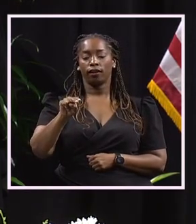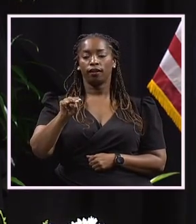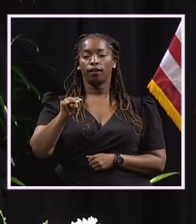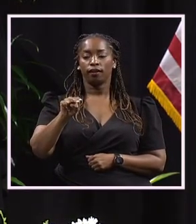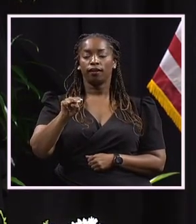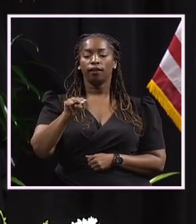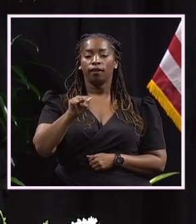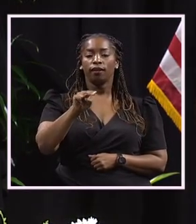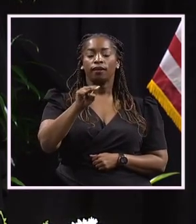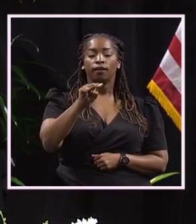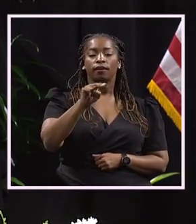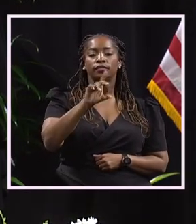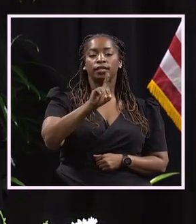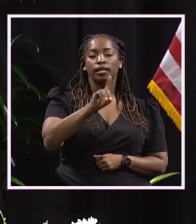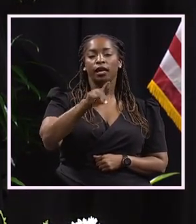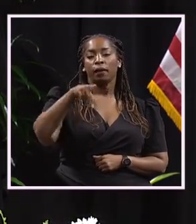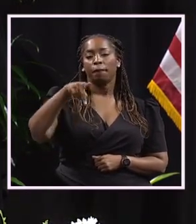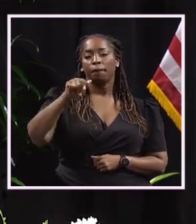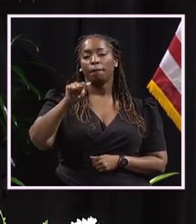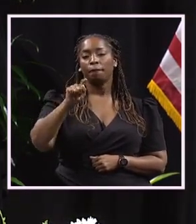Dylan Patrick Davis.